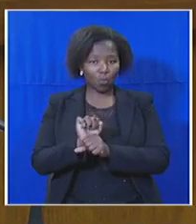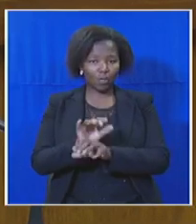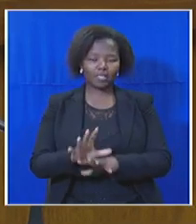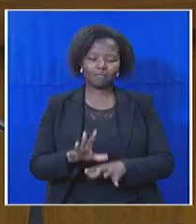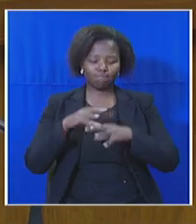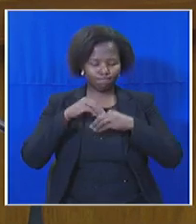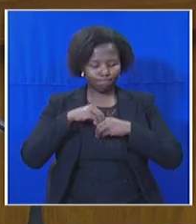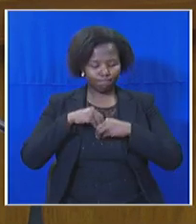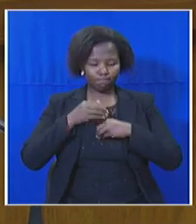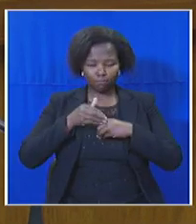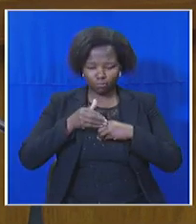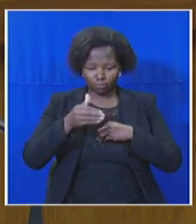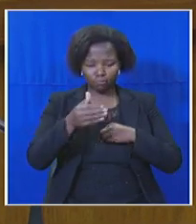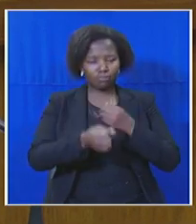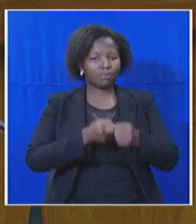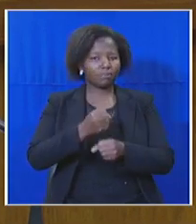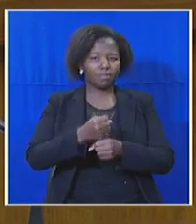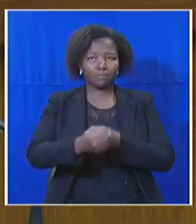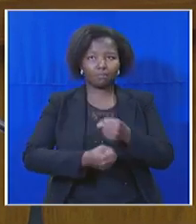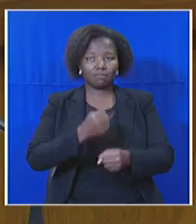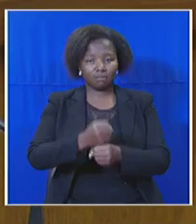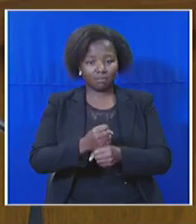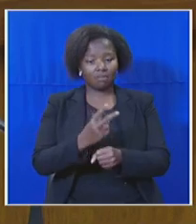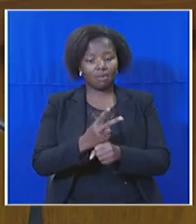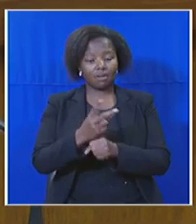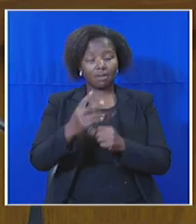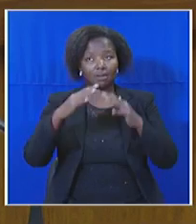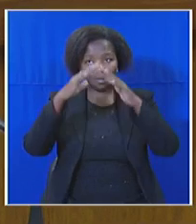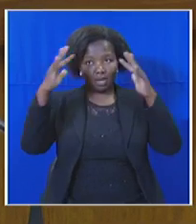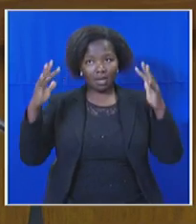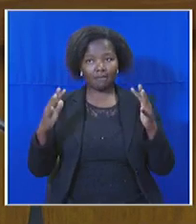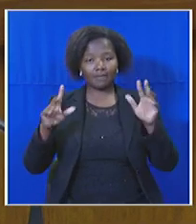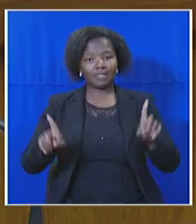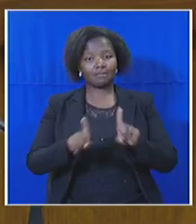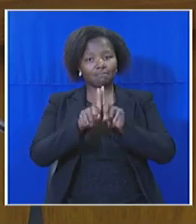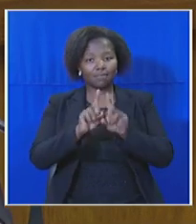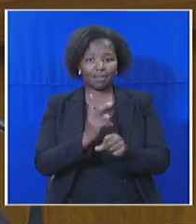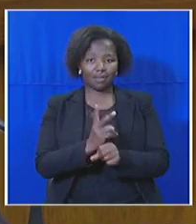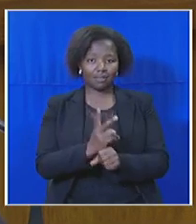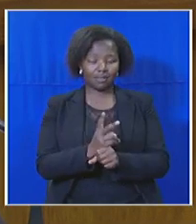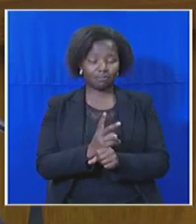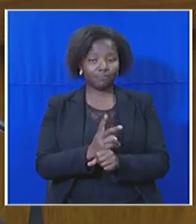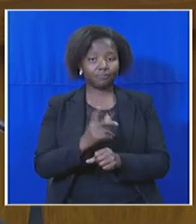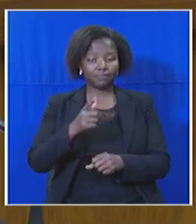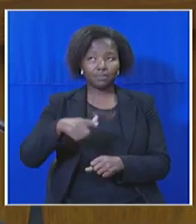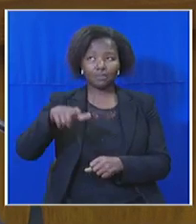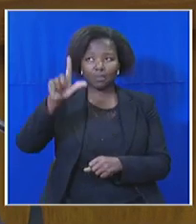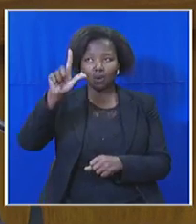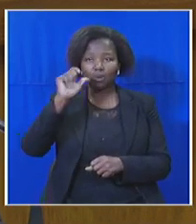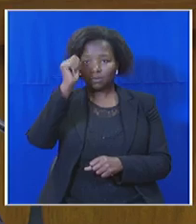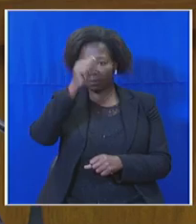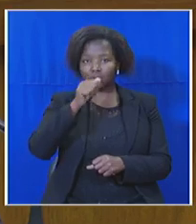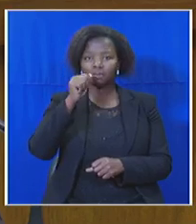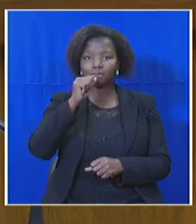us forever and ever until we meet again in heaven. May the Lord God guide, soothe,